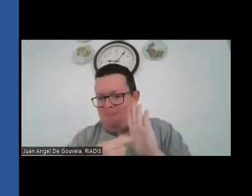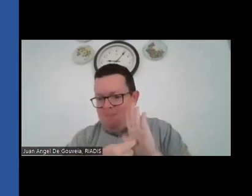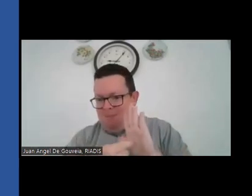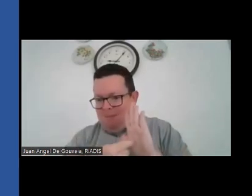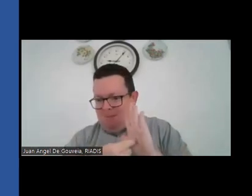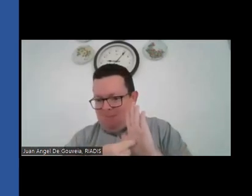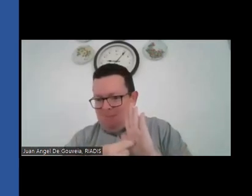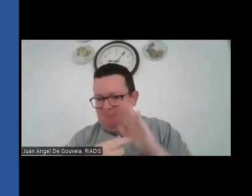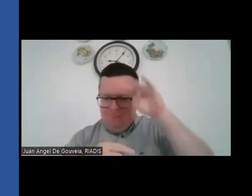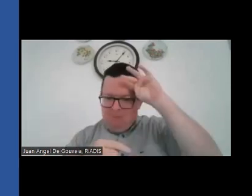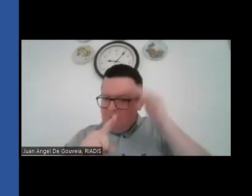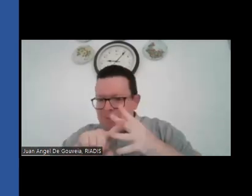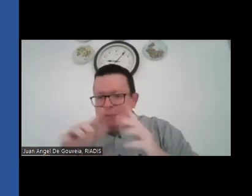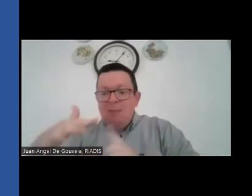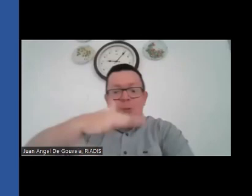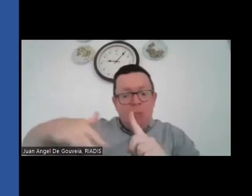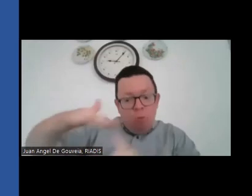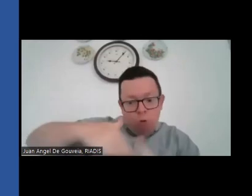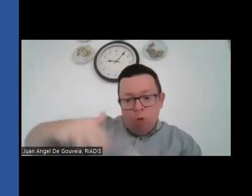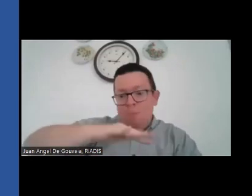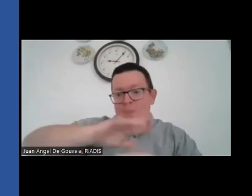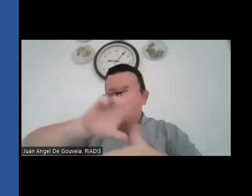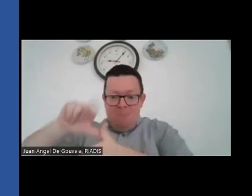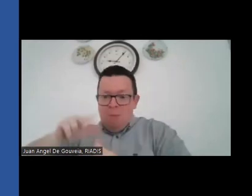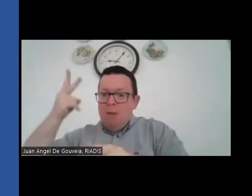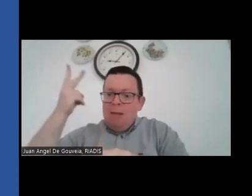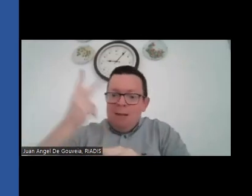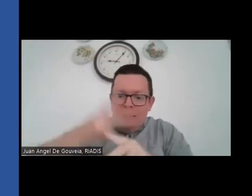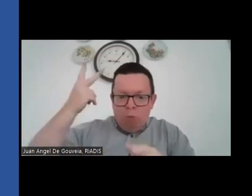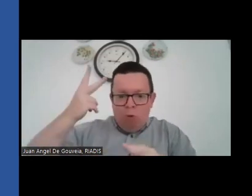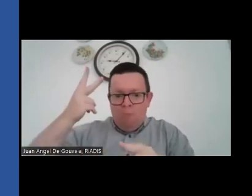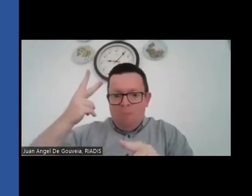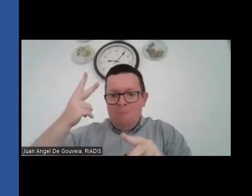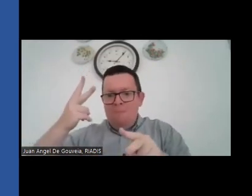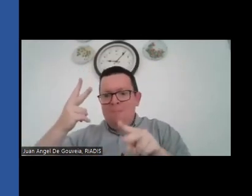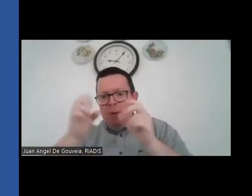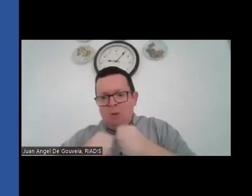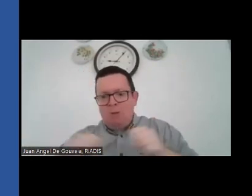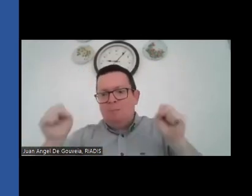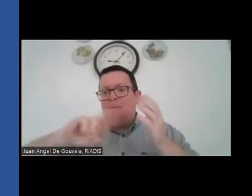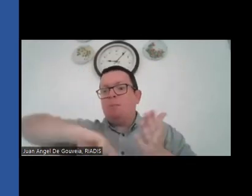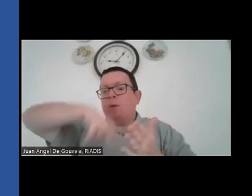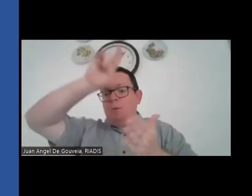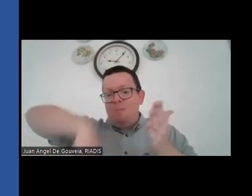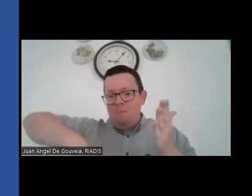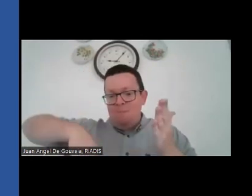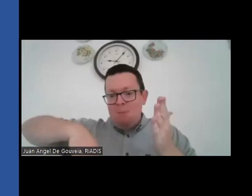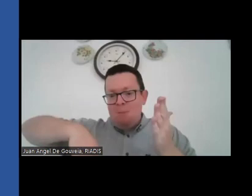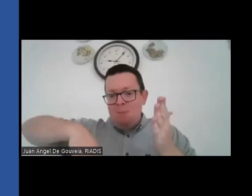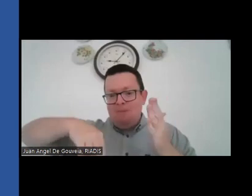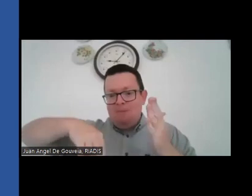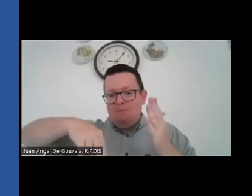situations of risks and humanitarian emergencies, this document presents a methodology to